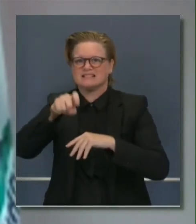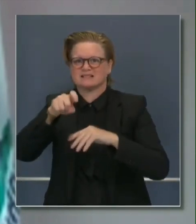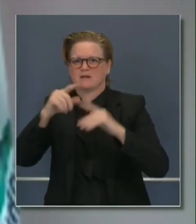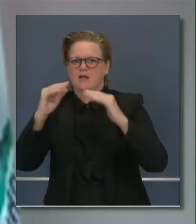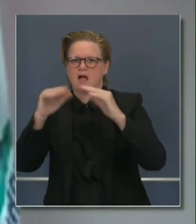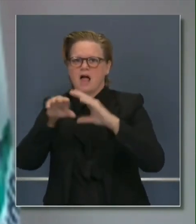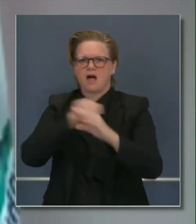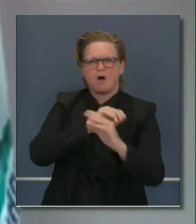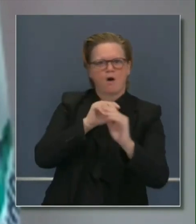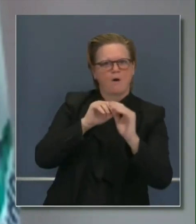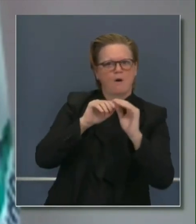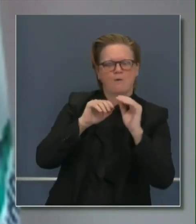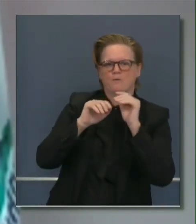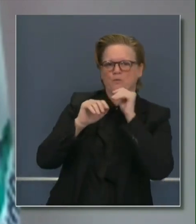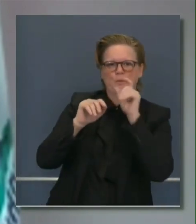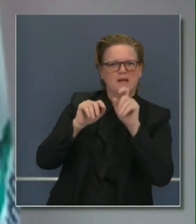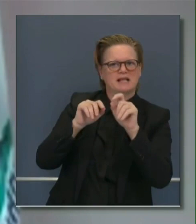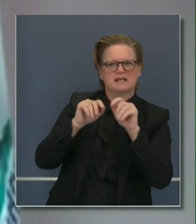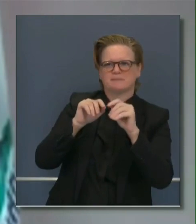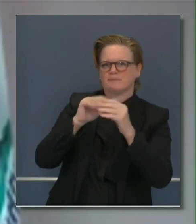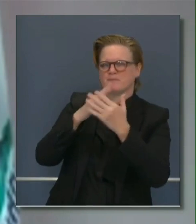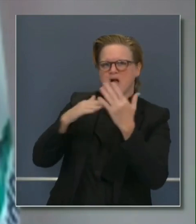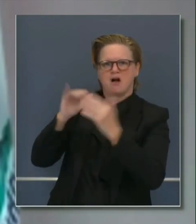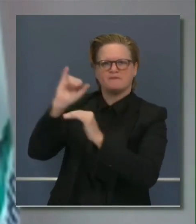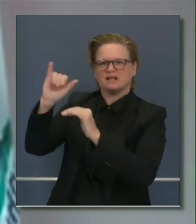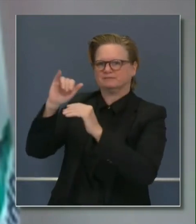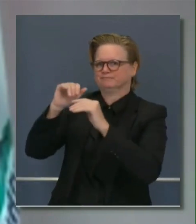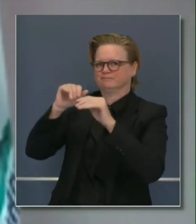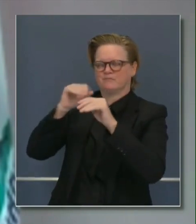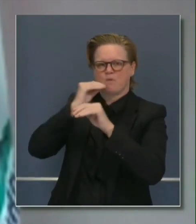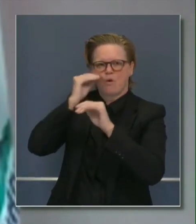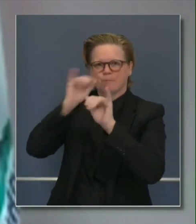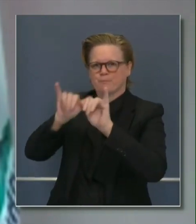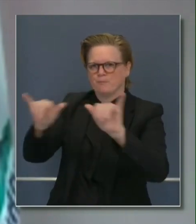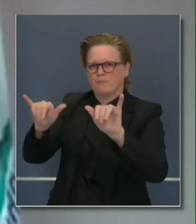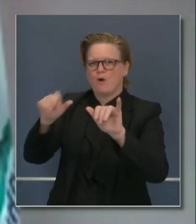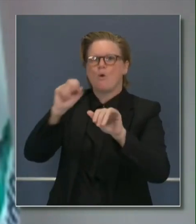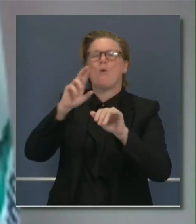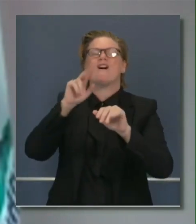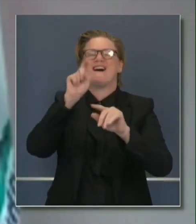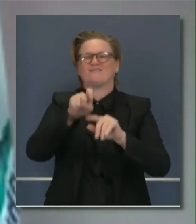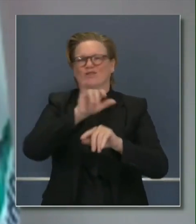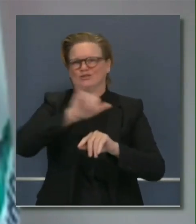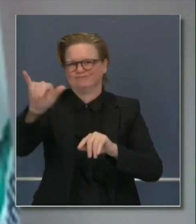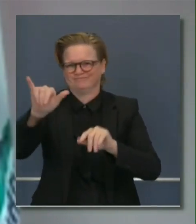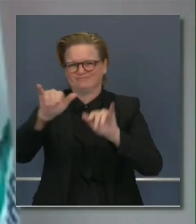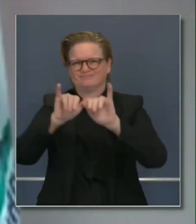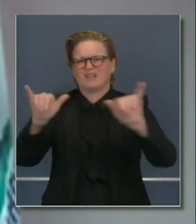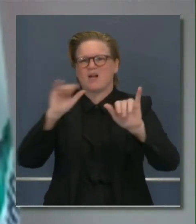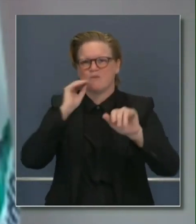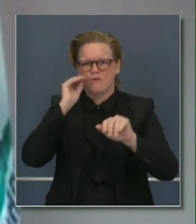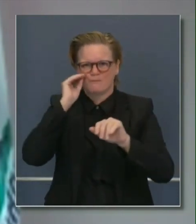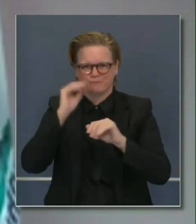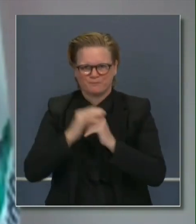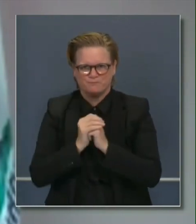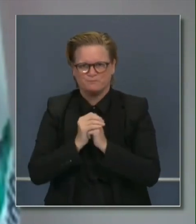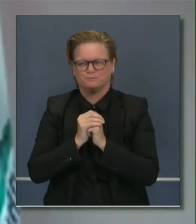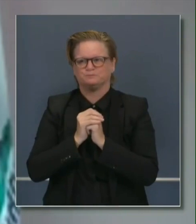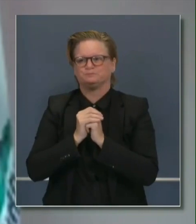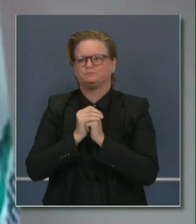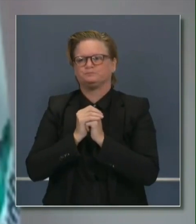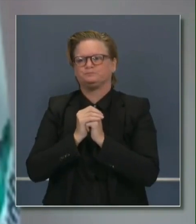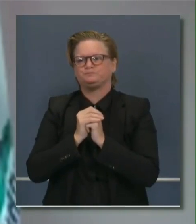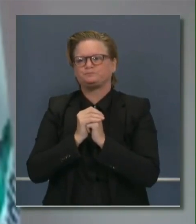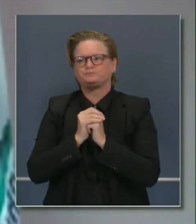projections of our ICU capacity increase above 15%, which allows us to lift that